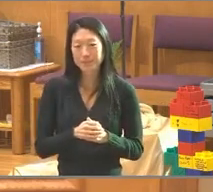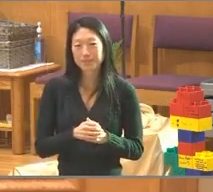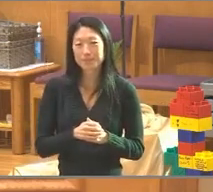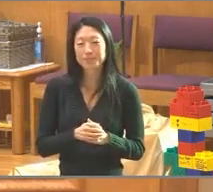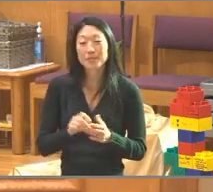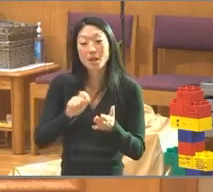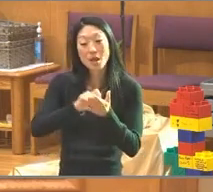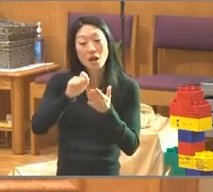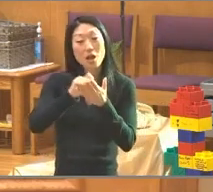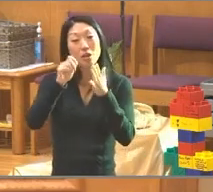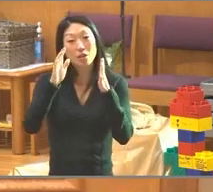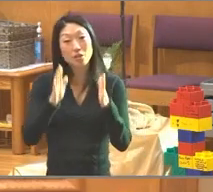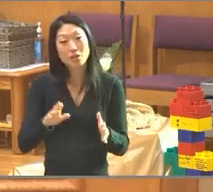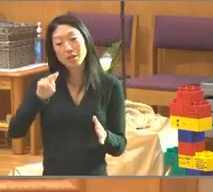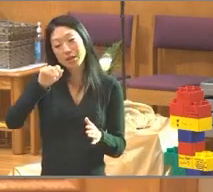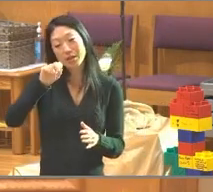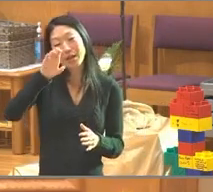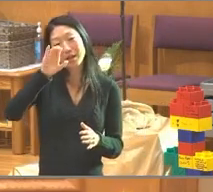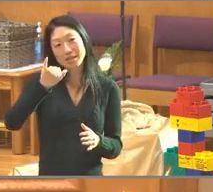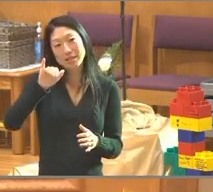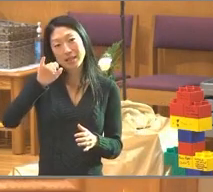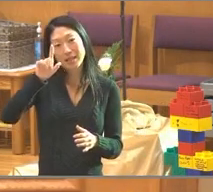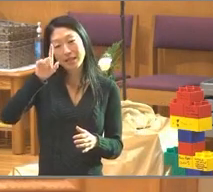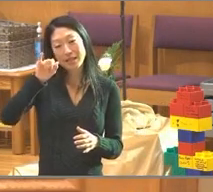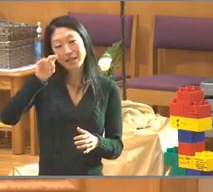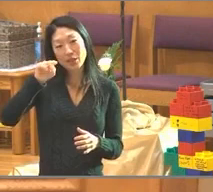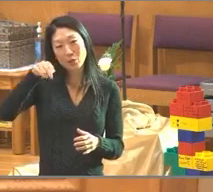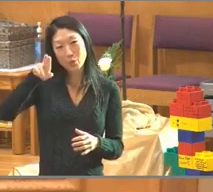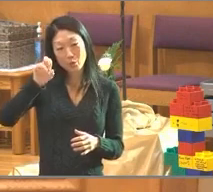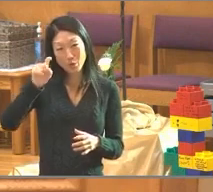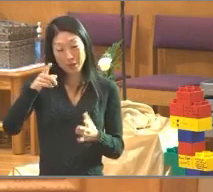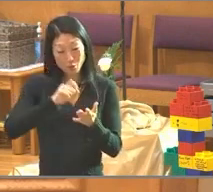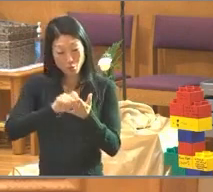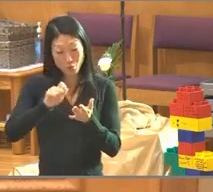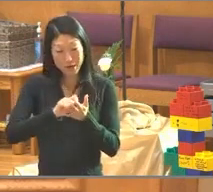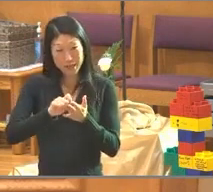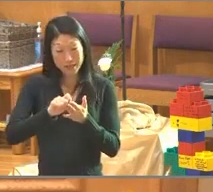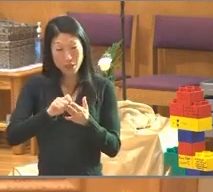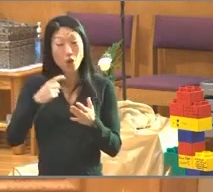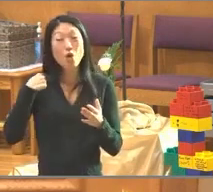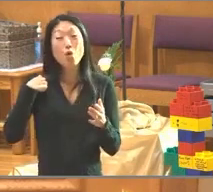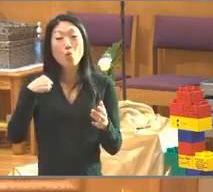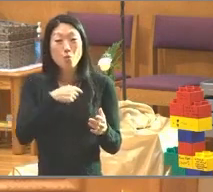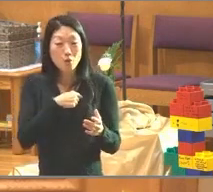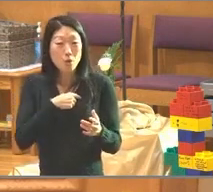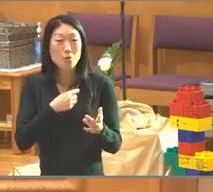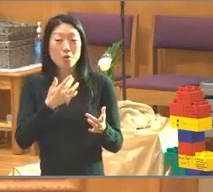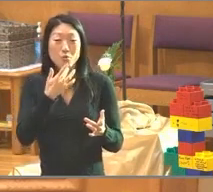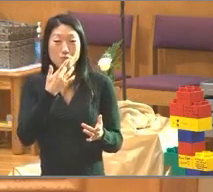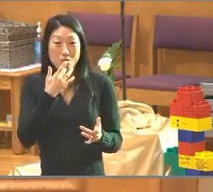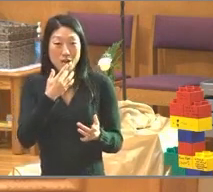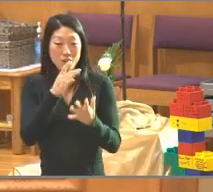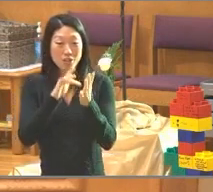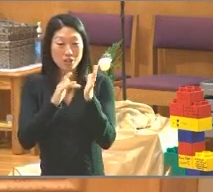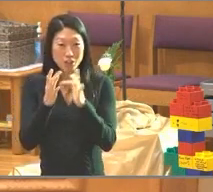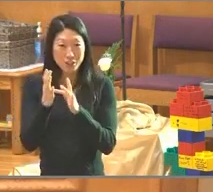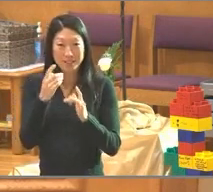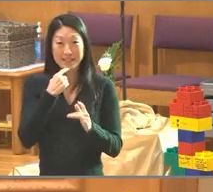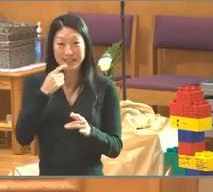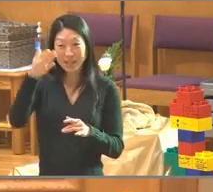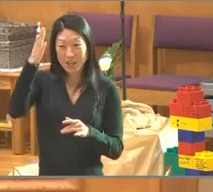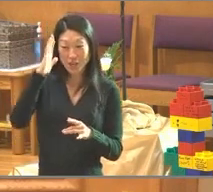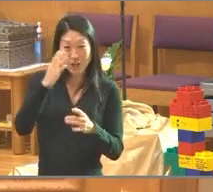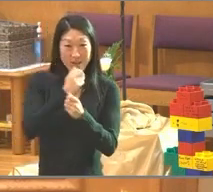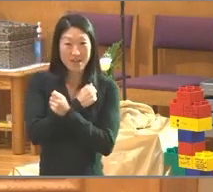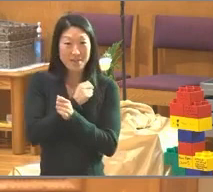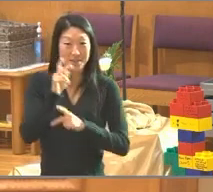Author and theologian Nancy Lynn Westfield writes, "We would rather have had Jesus say that God loves the people